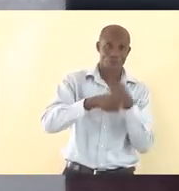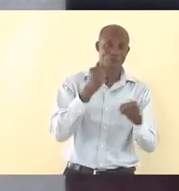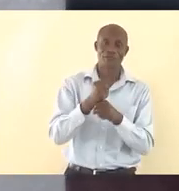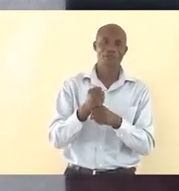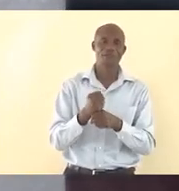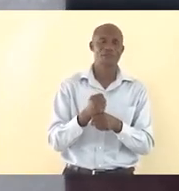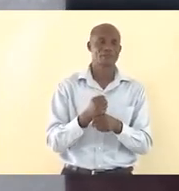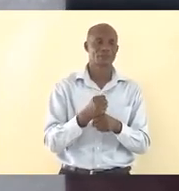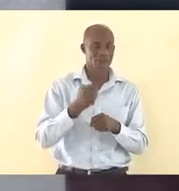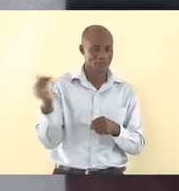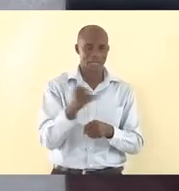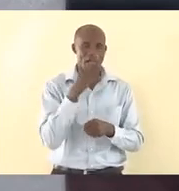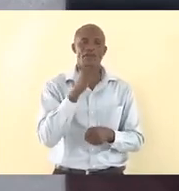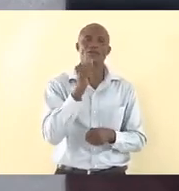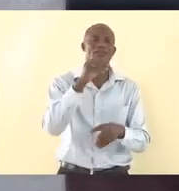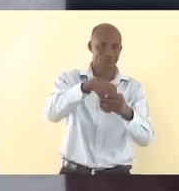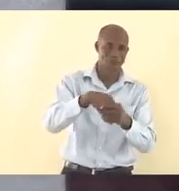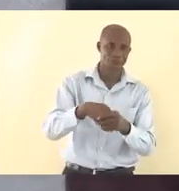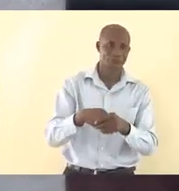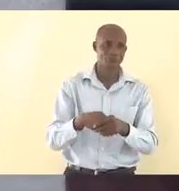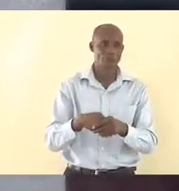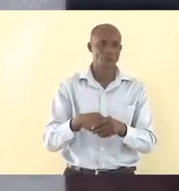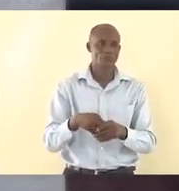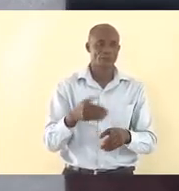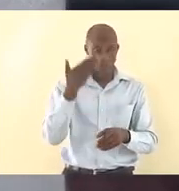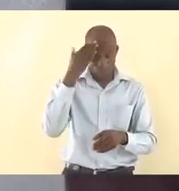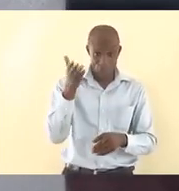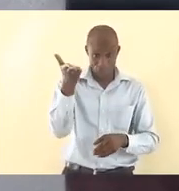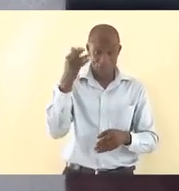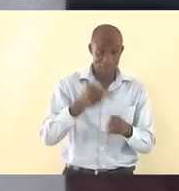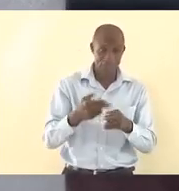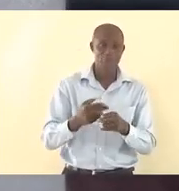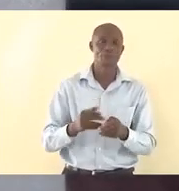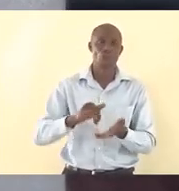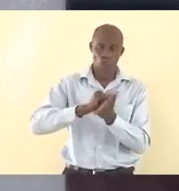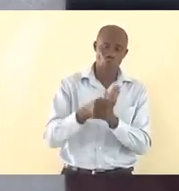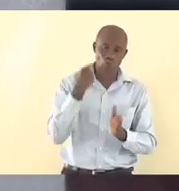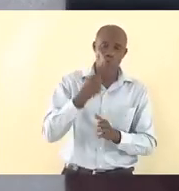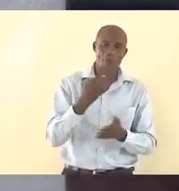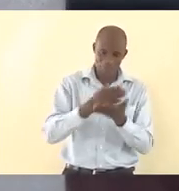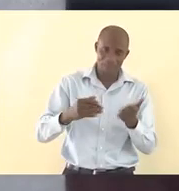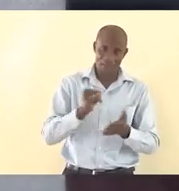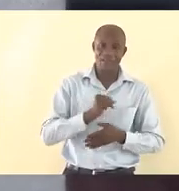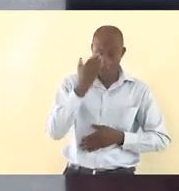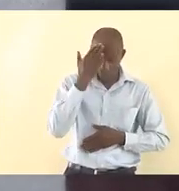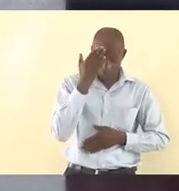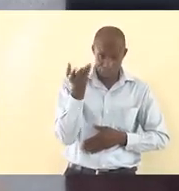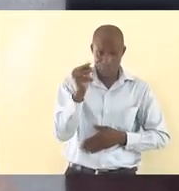actively involved in anything. Those who are actively involved in things, I know their names by the grace of God.